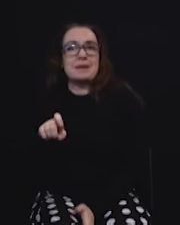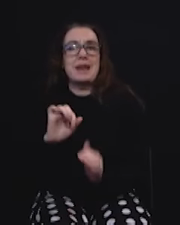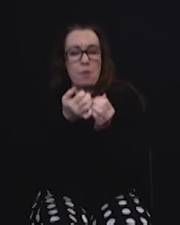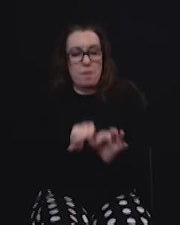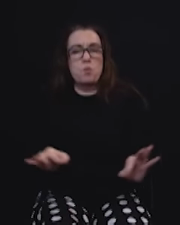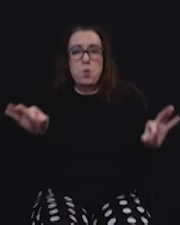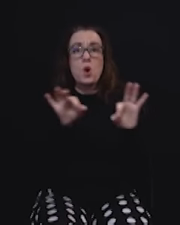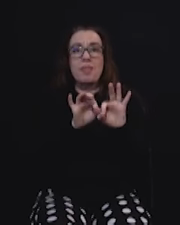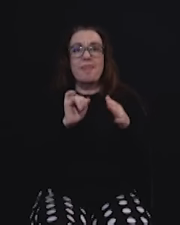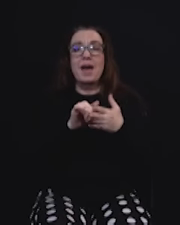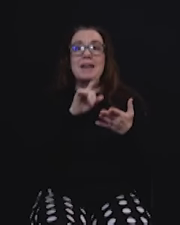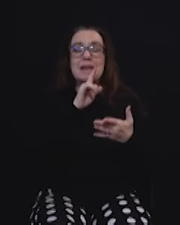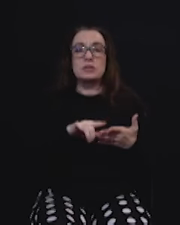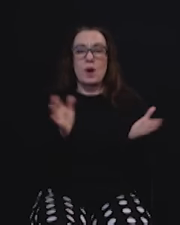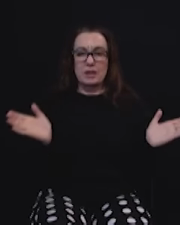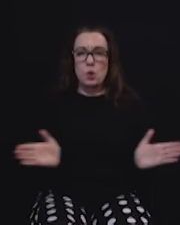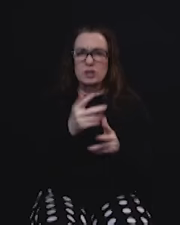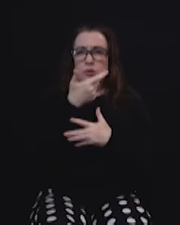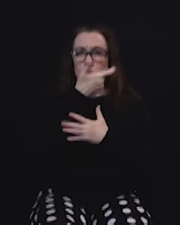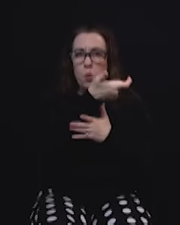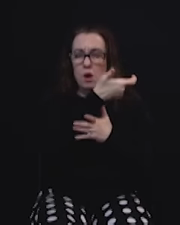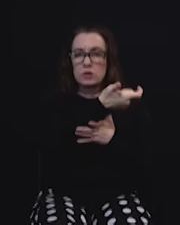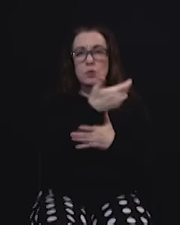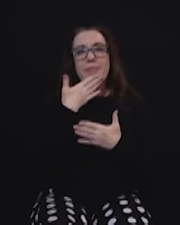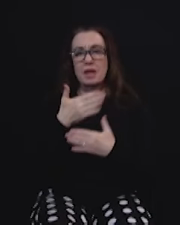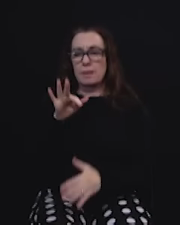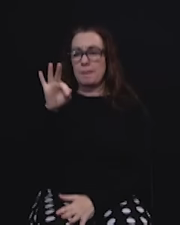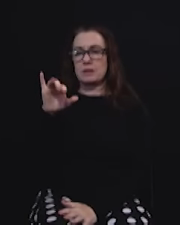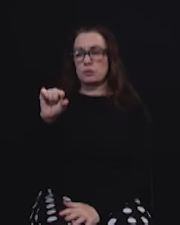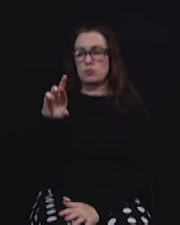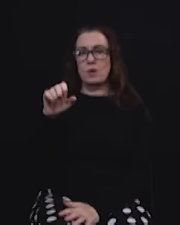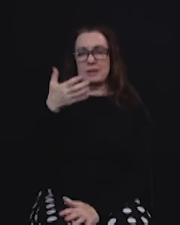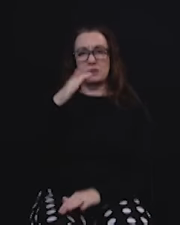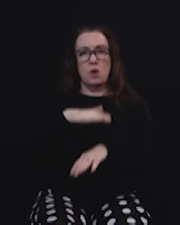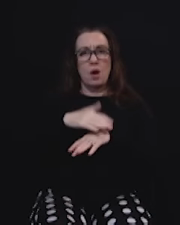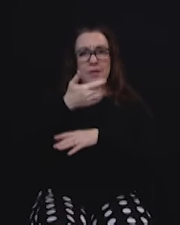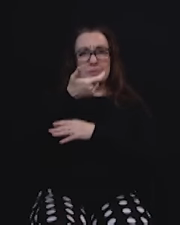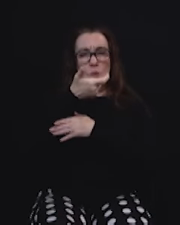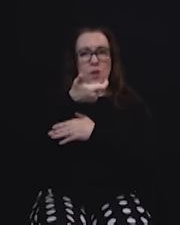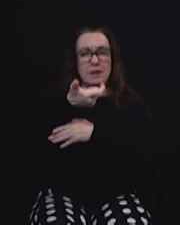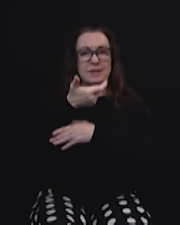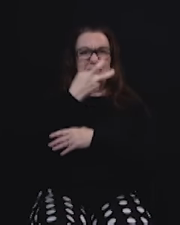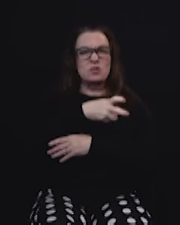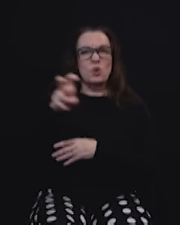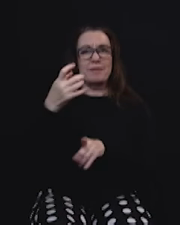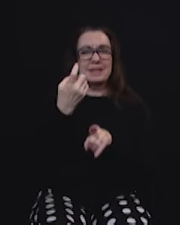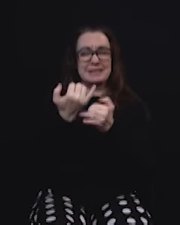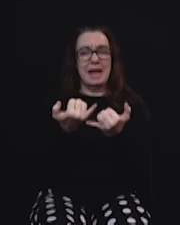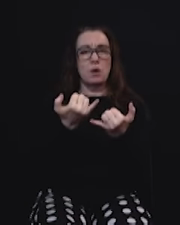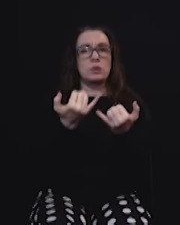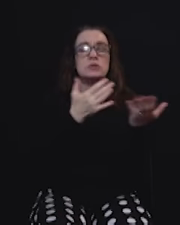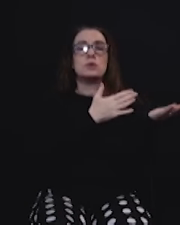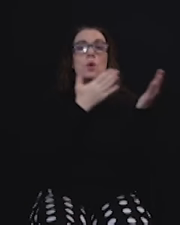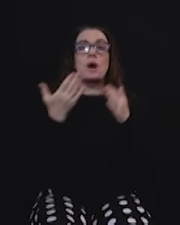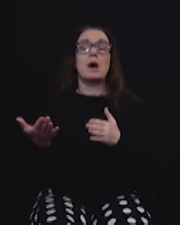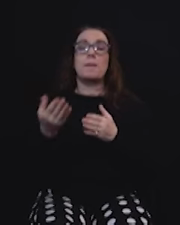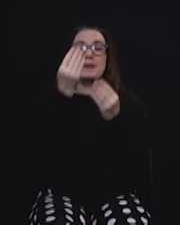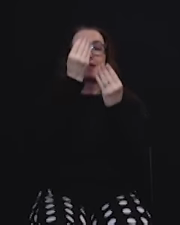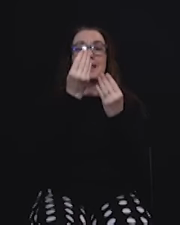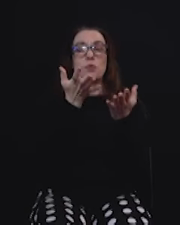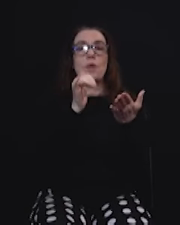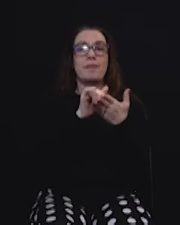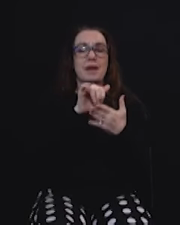that is. And so I encourage you to do that. So thanks to Pastor Greg, who's with us online. I know today is he's doing some traveling. And so I want to let you know, of